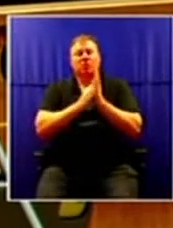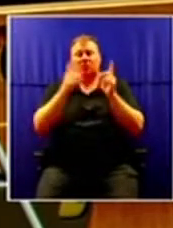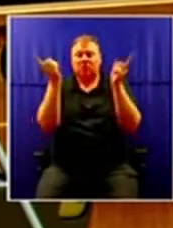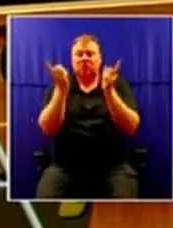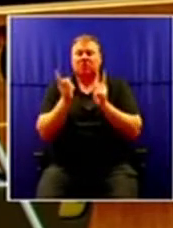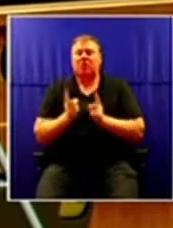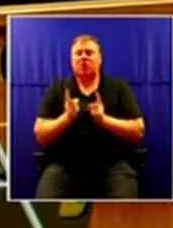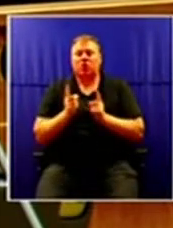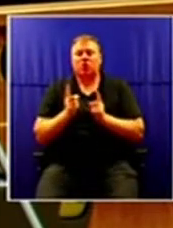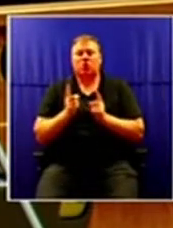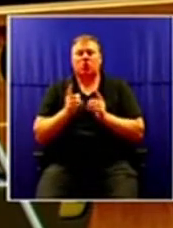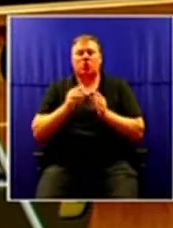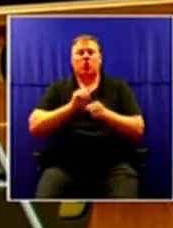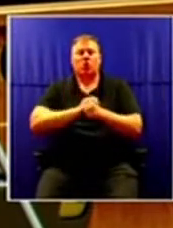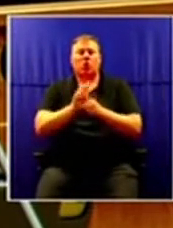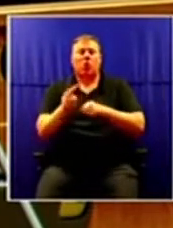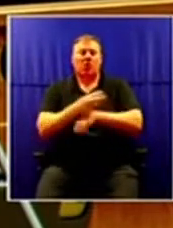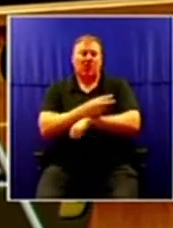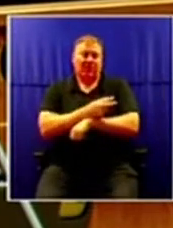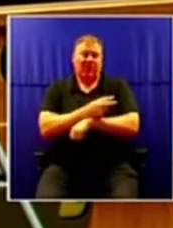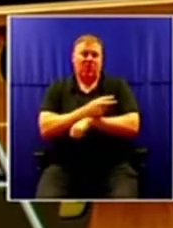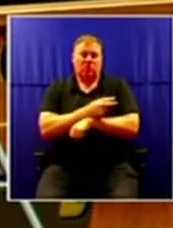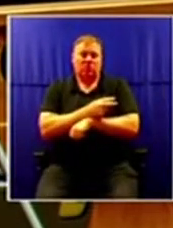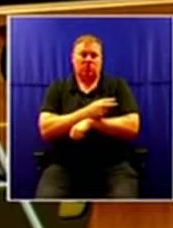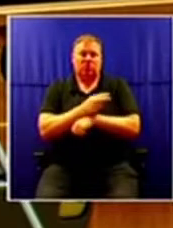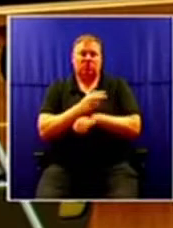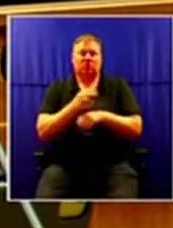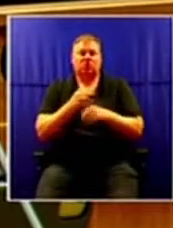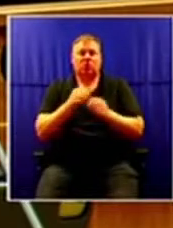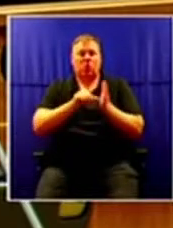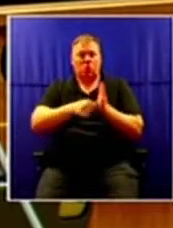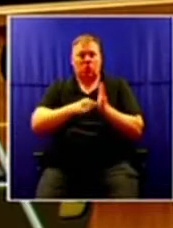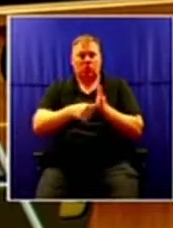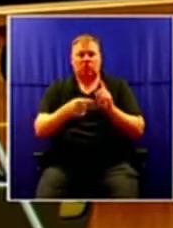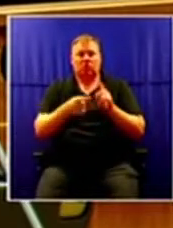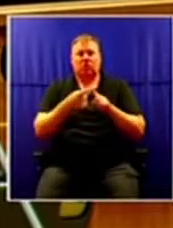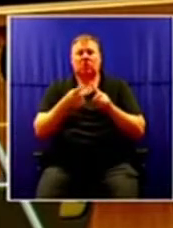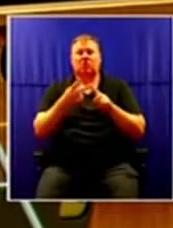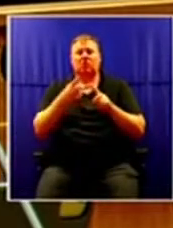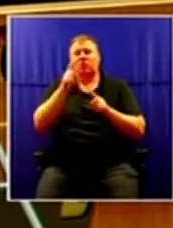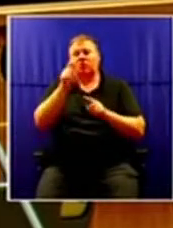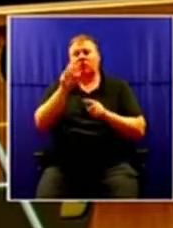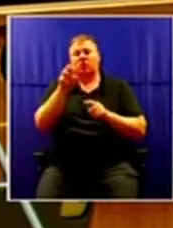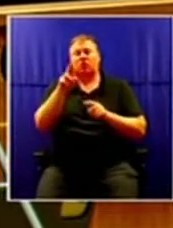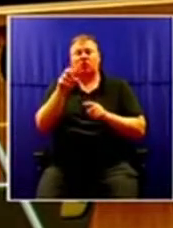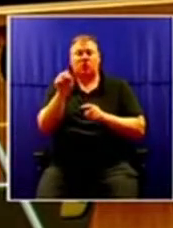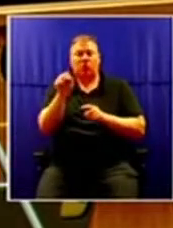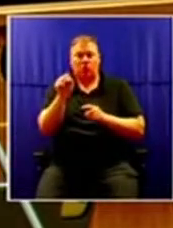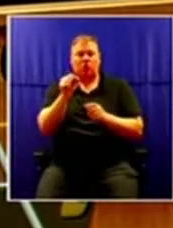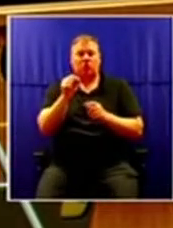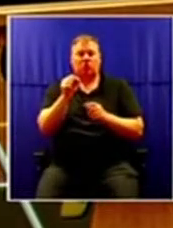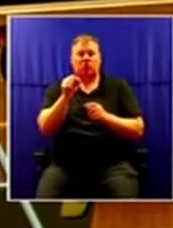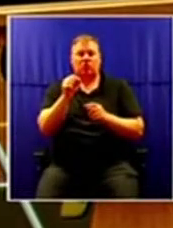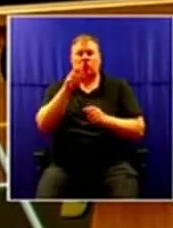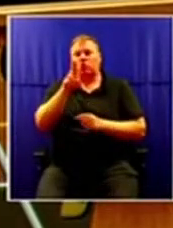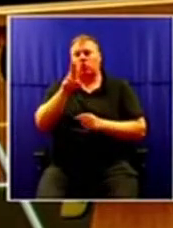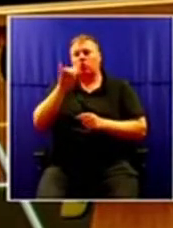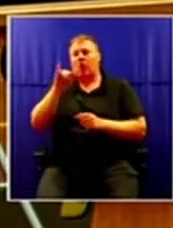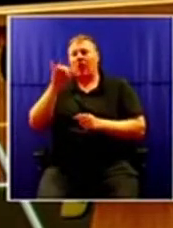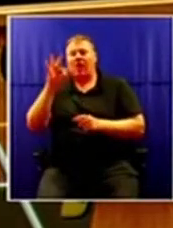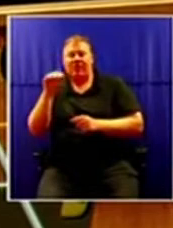grant and the UIF TERS scheme to provide support to those who need